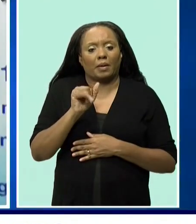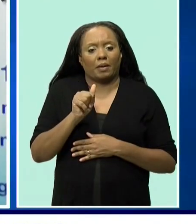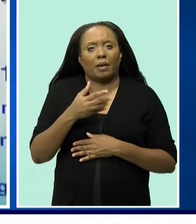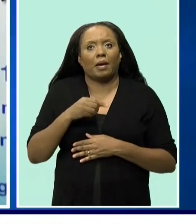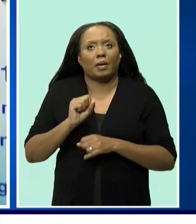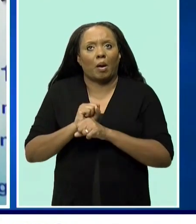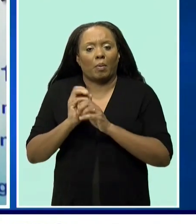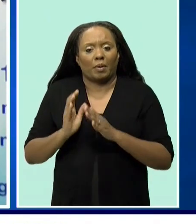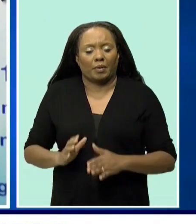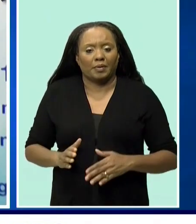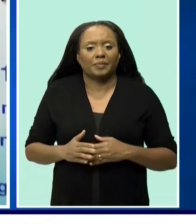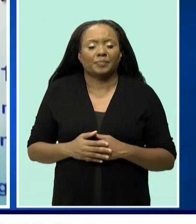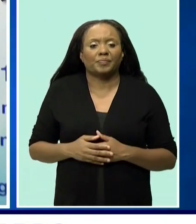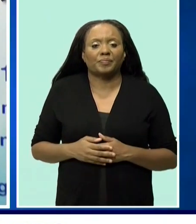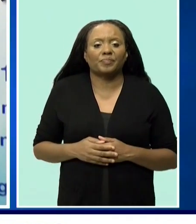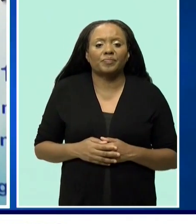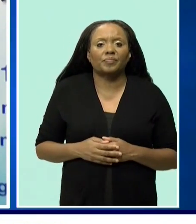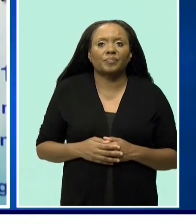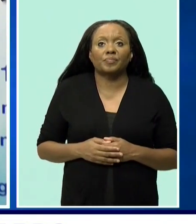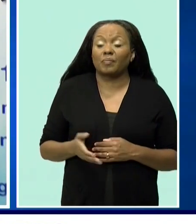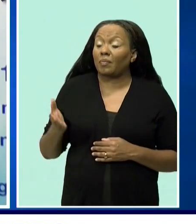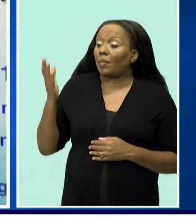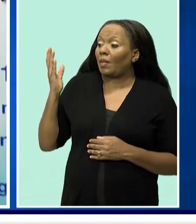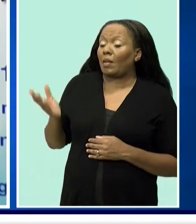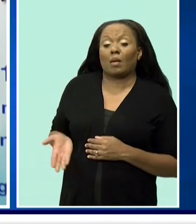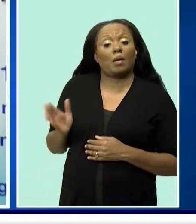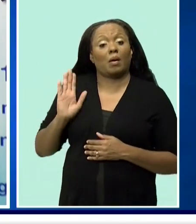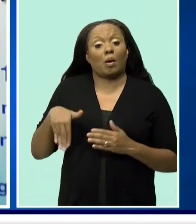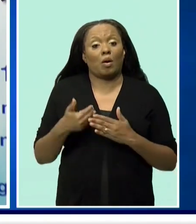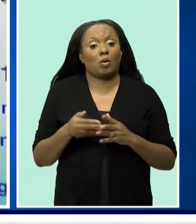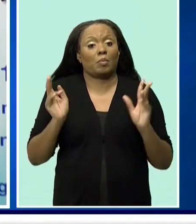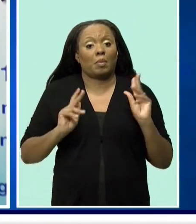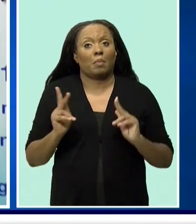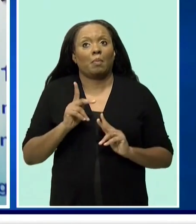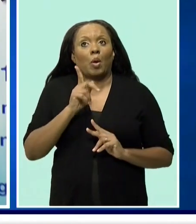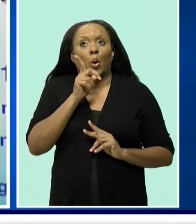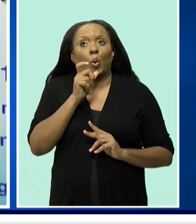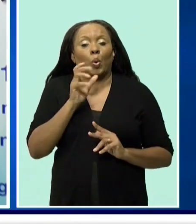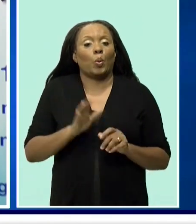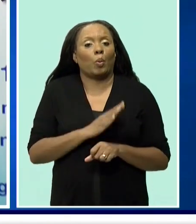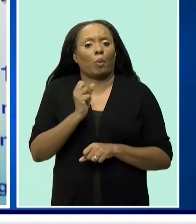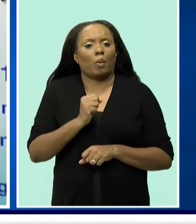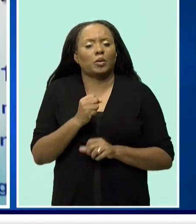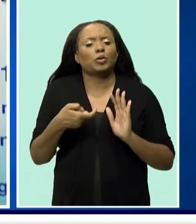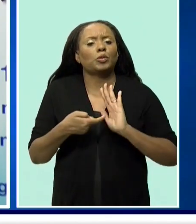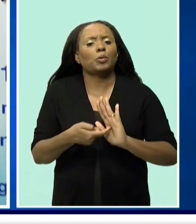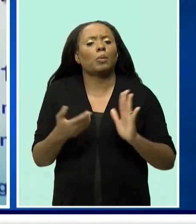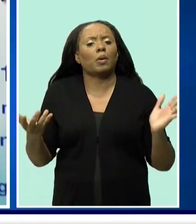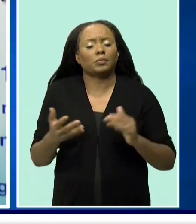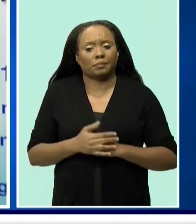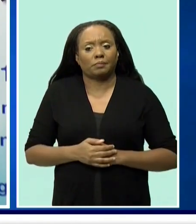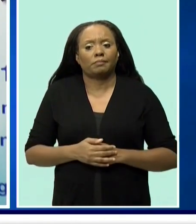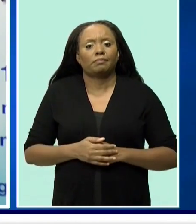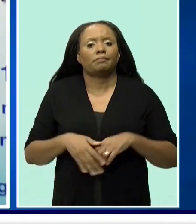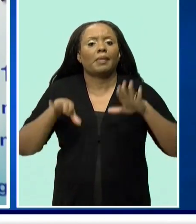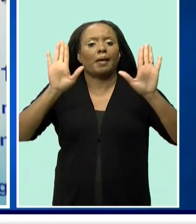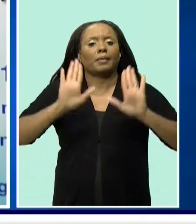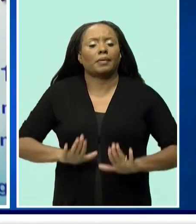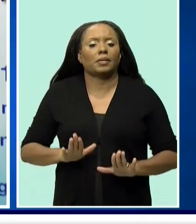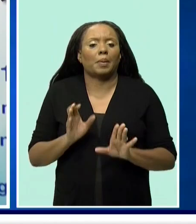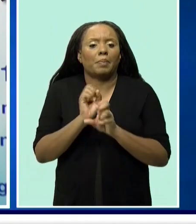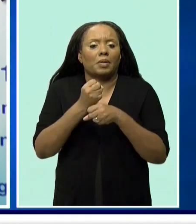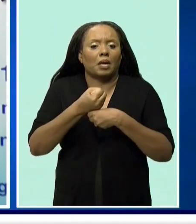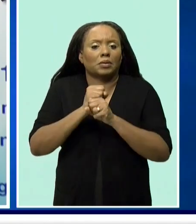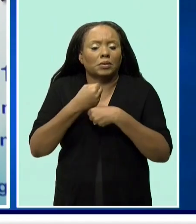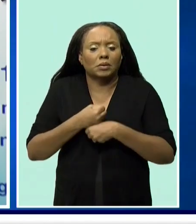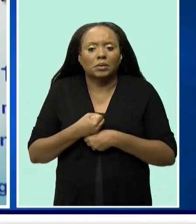What these winning entries demonstrated was not only excellence in their production and